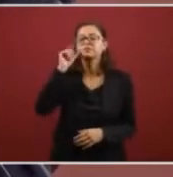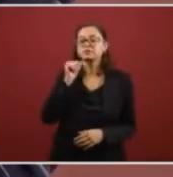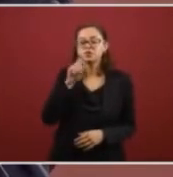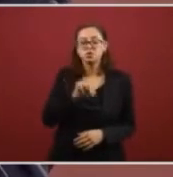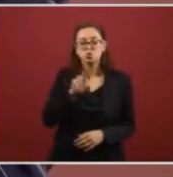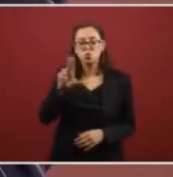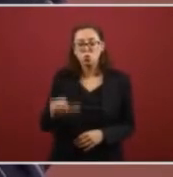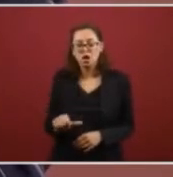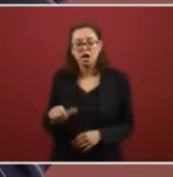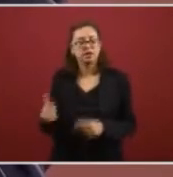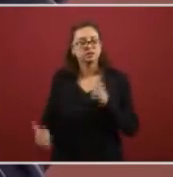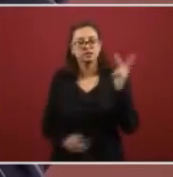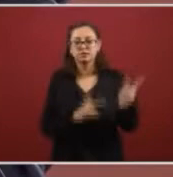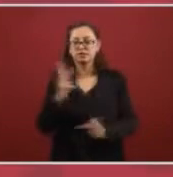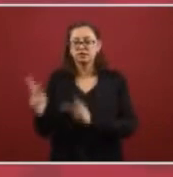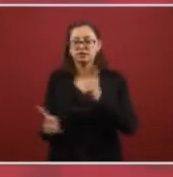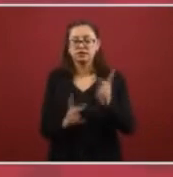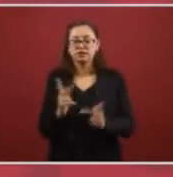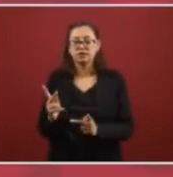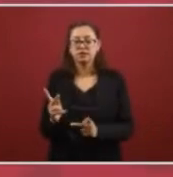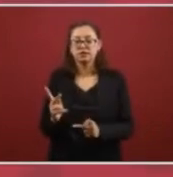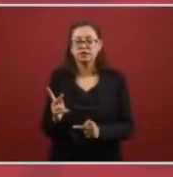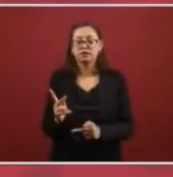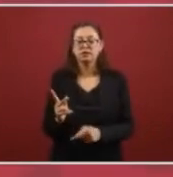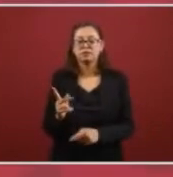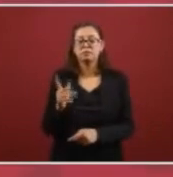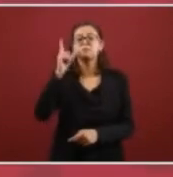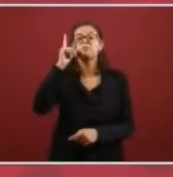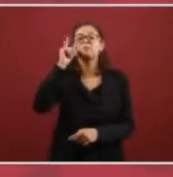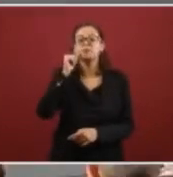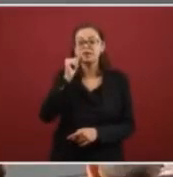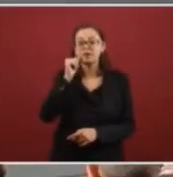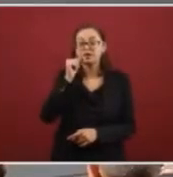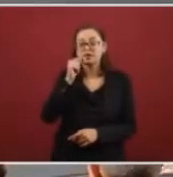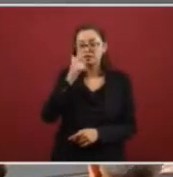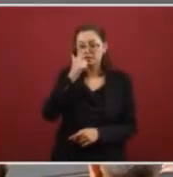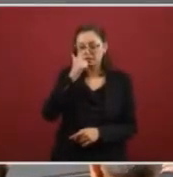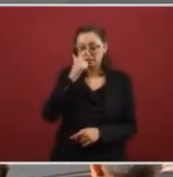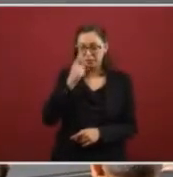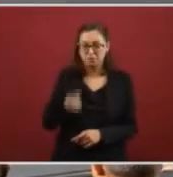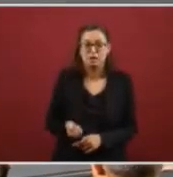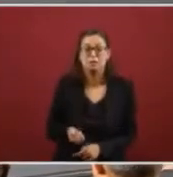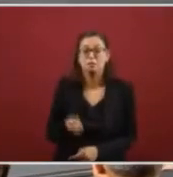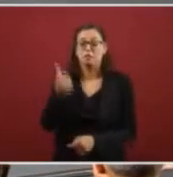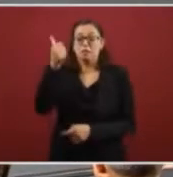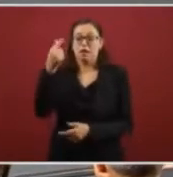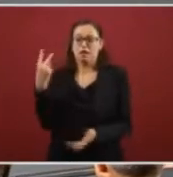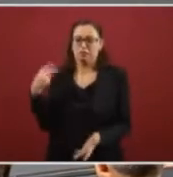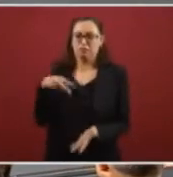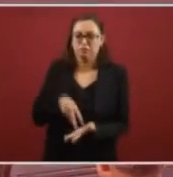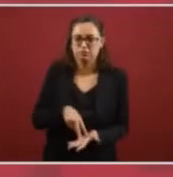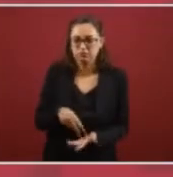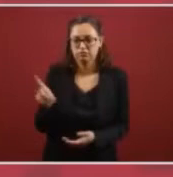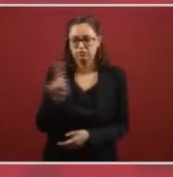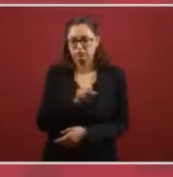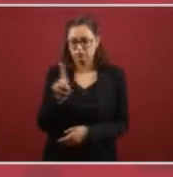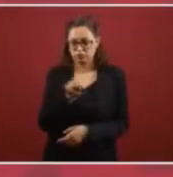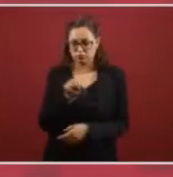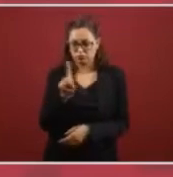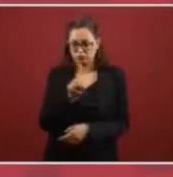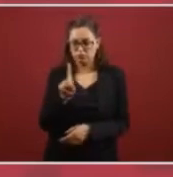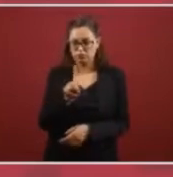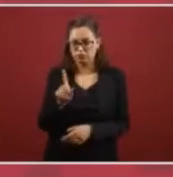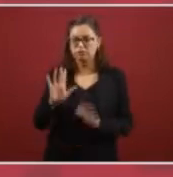those that have never asked questions are going to ask. And yes, of course, when they come tomorrow.